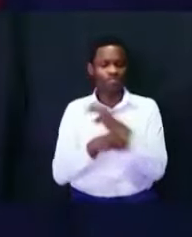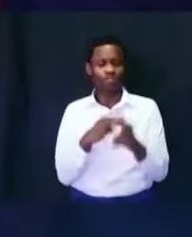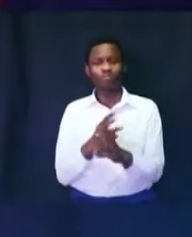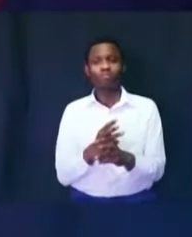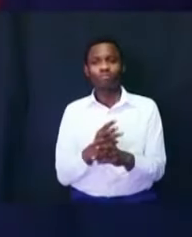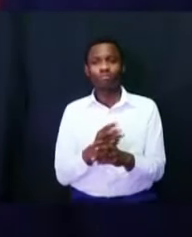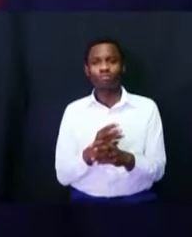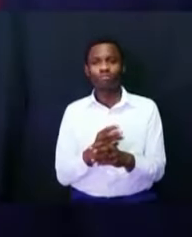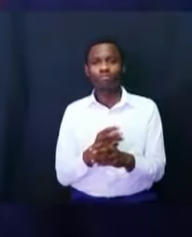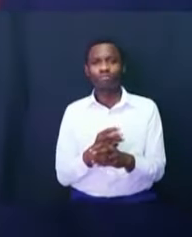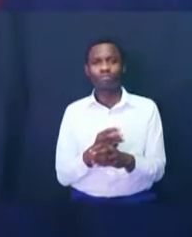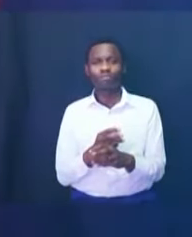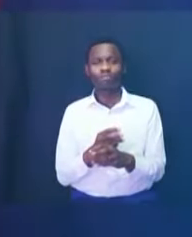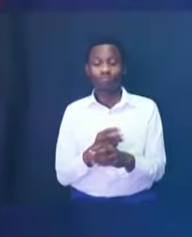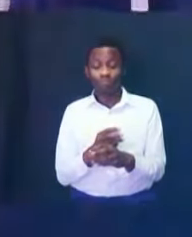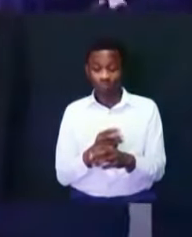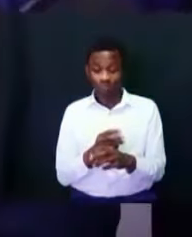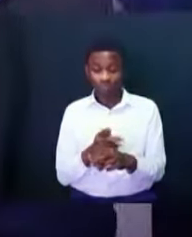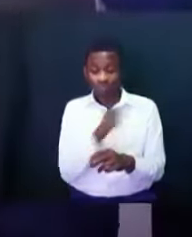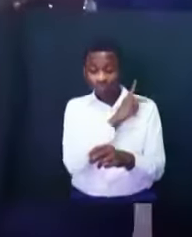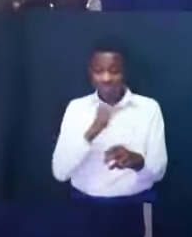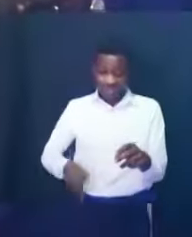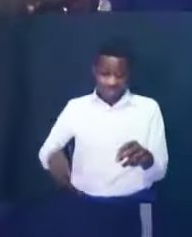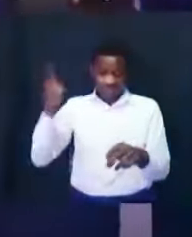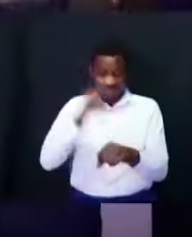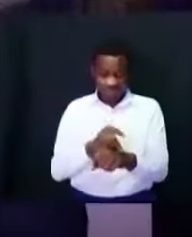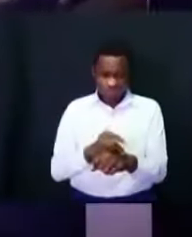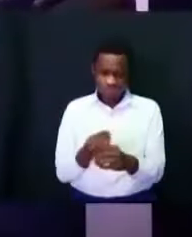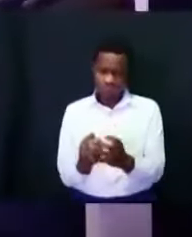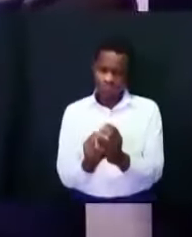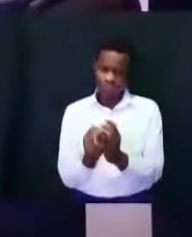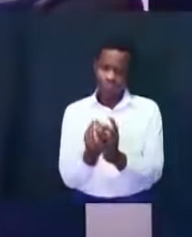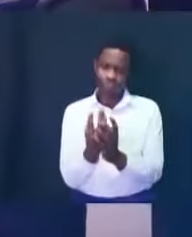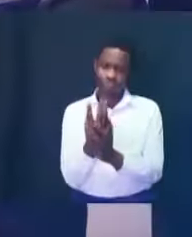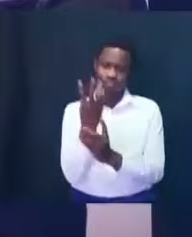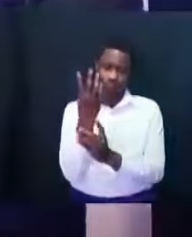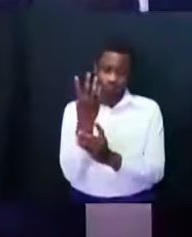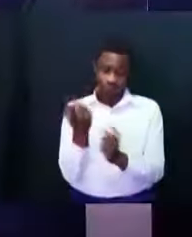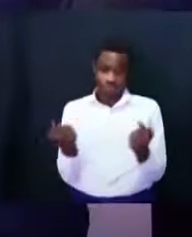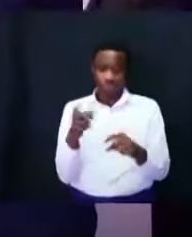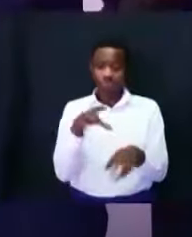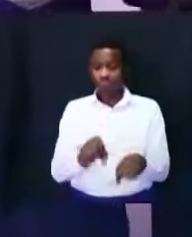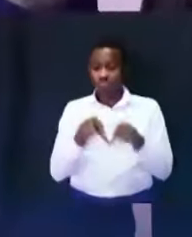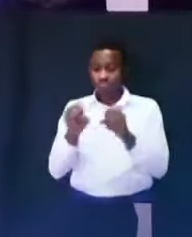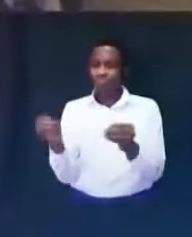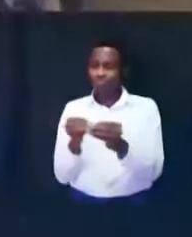world Brothers kingdoms grow as they capture more